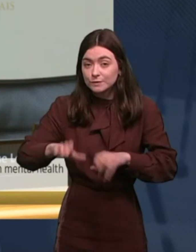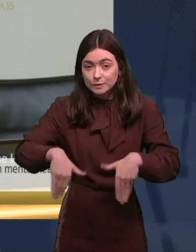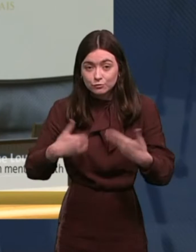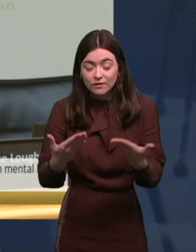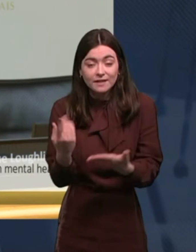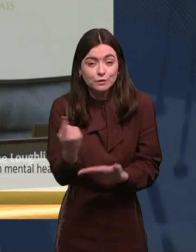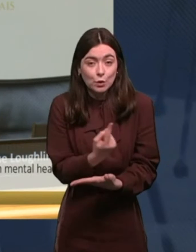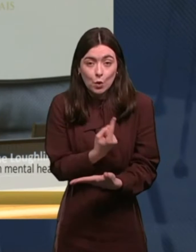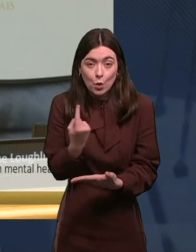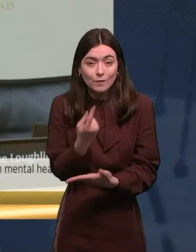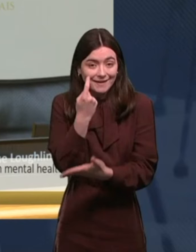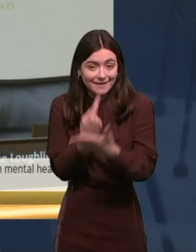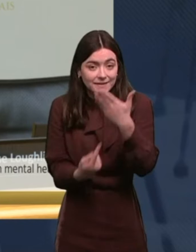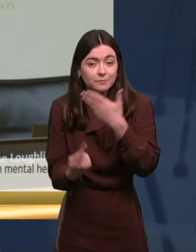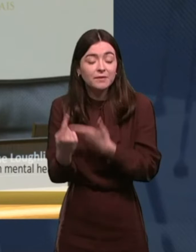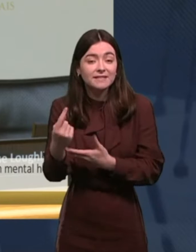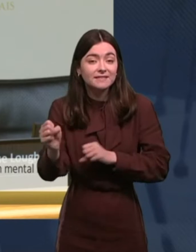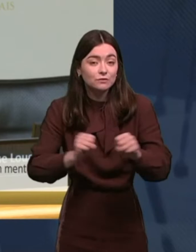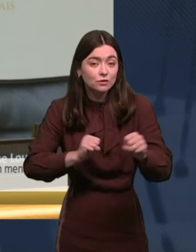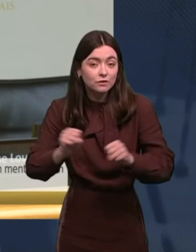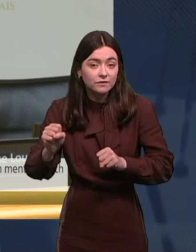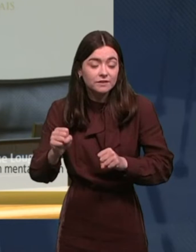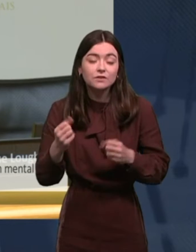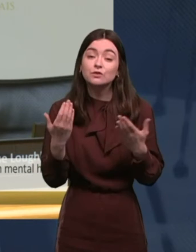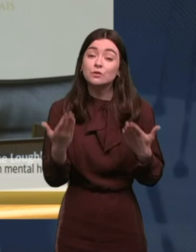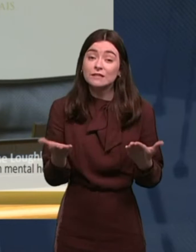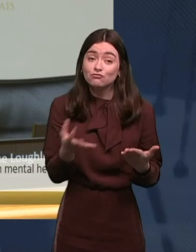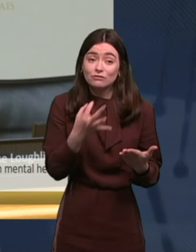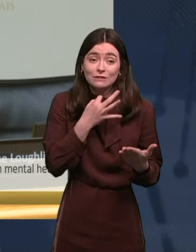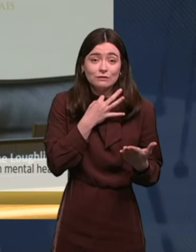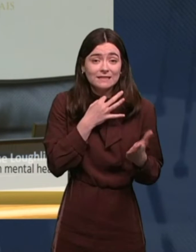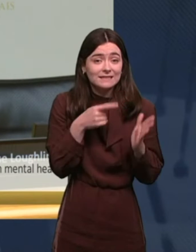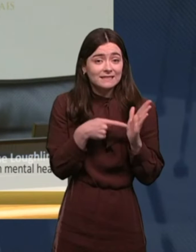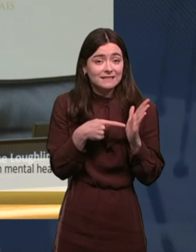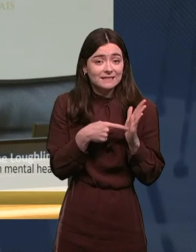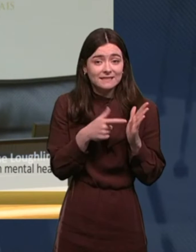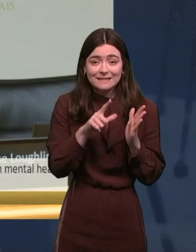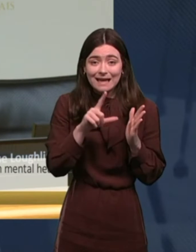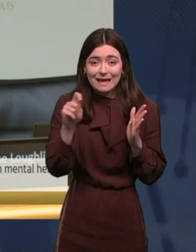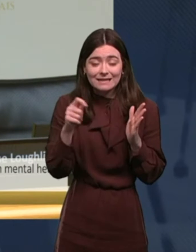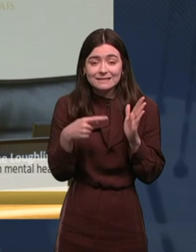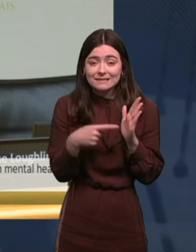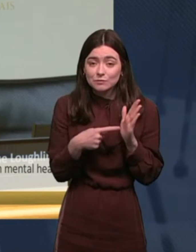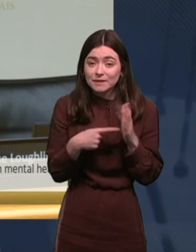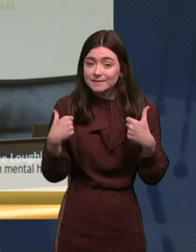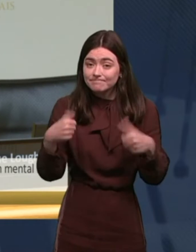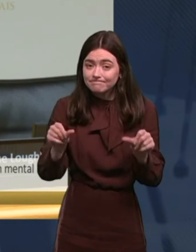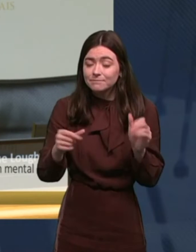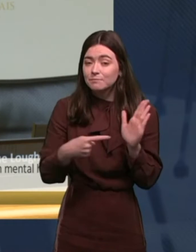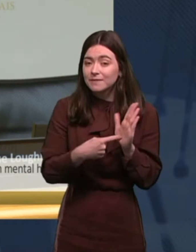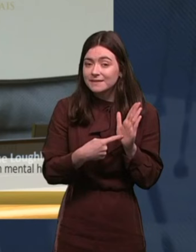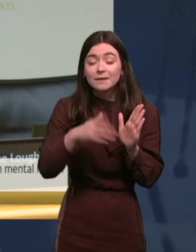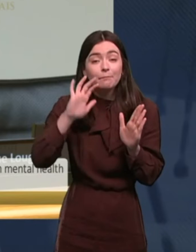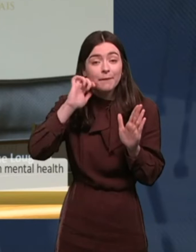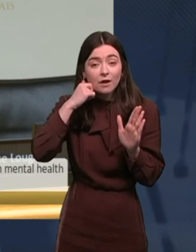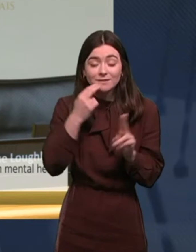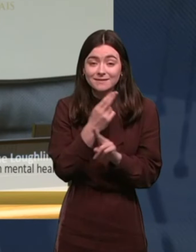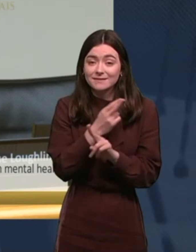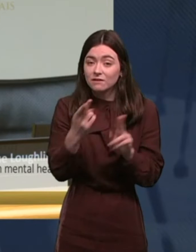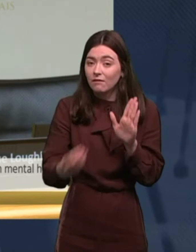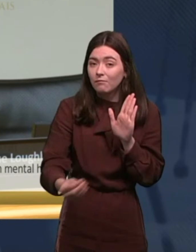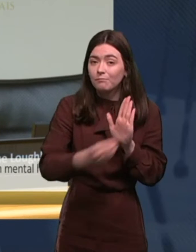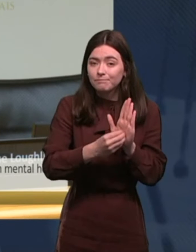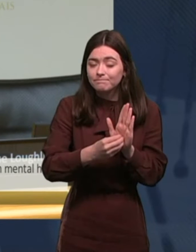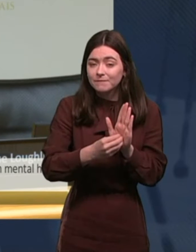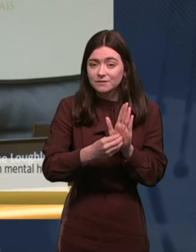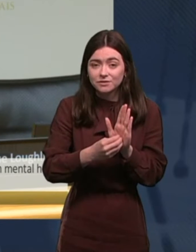independent service. So it is a real risk that we would have that when the Act is commenced, that because it's not stitched in